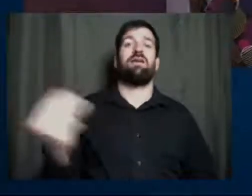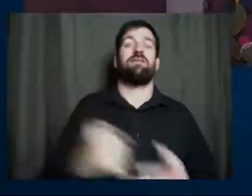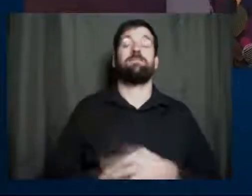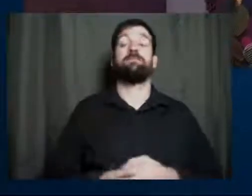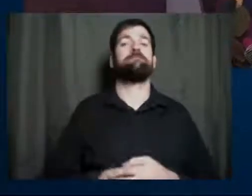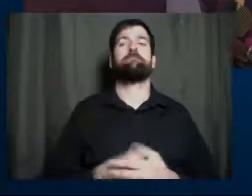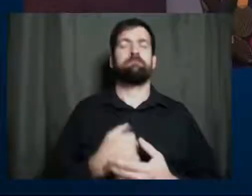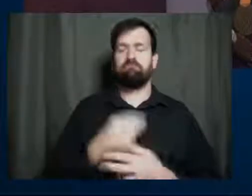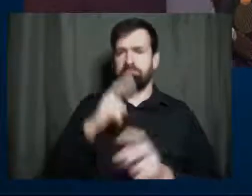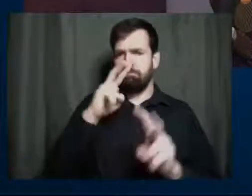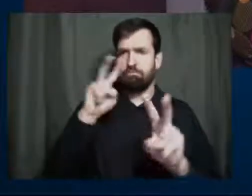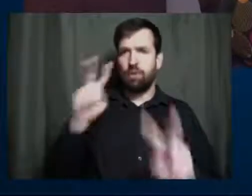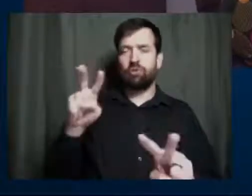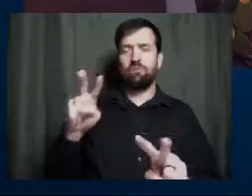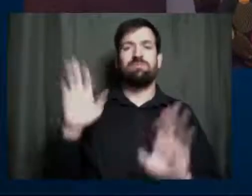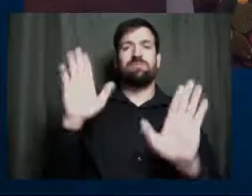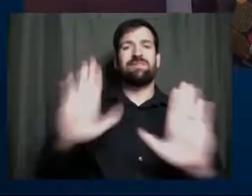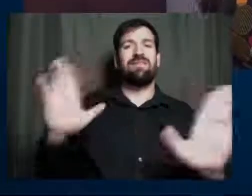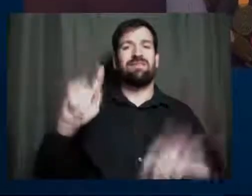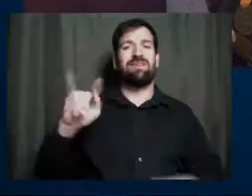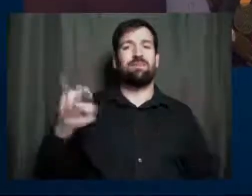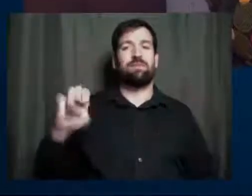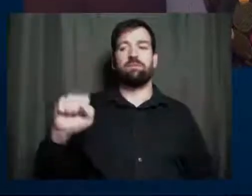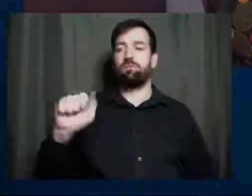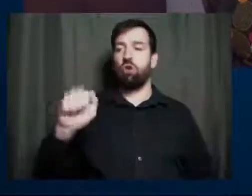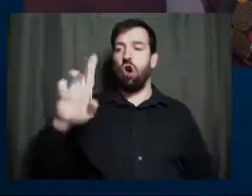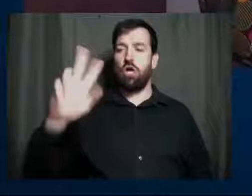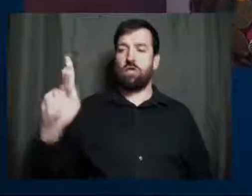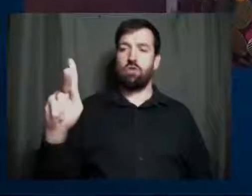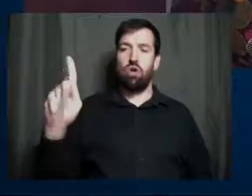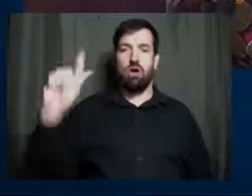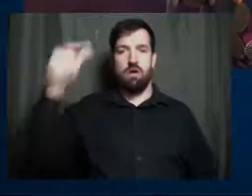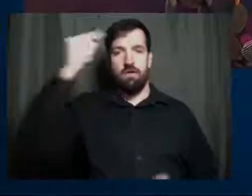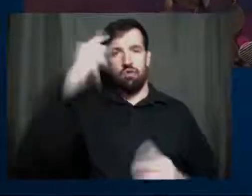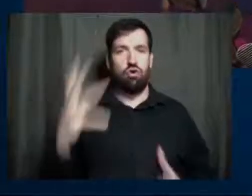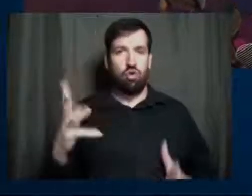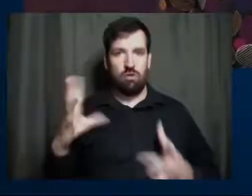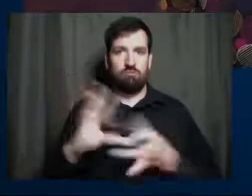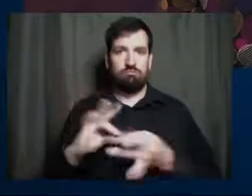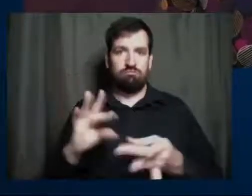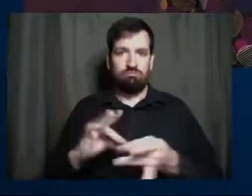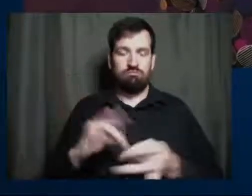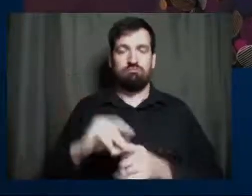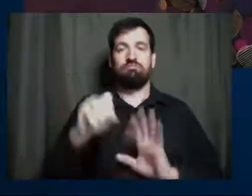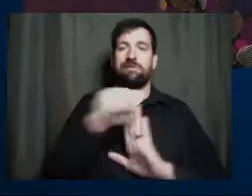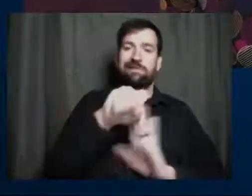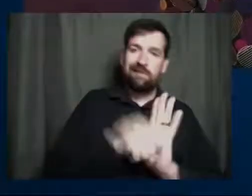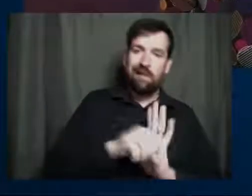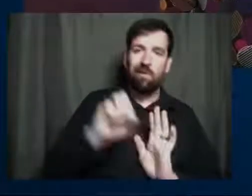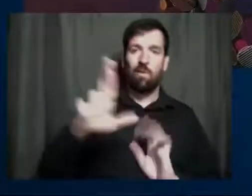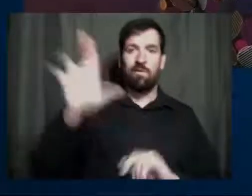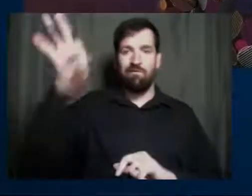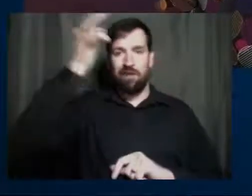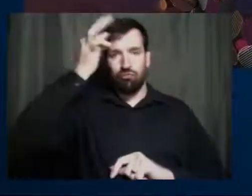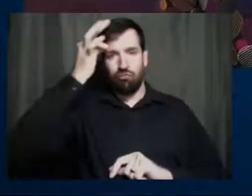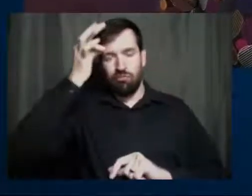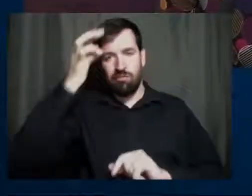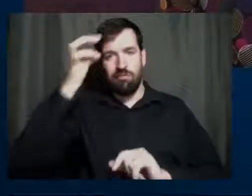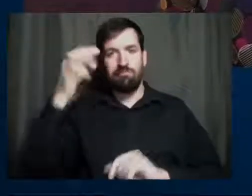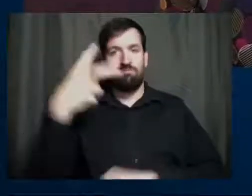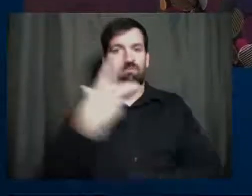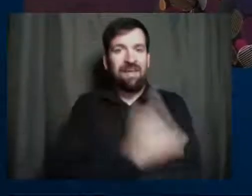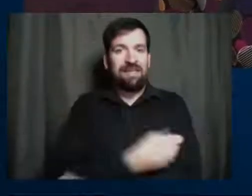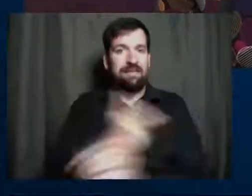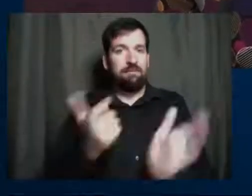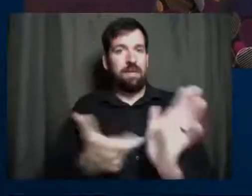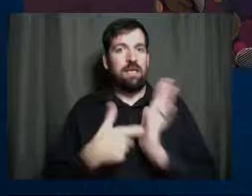watching the Sunday talk shows yesterday. Arkansas's governor was on Meet the Press, I think, talking about state or federal vaccine mandates. And he's a Republican, but was